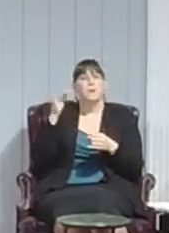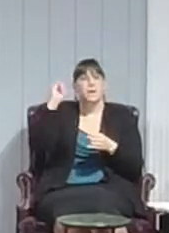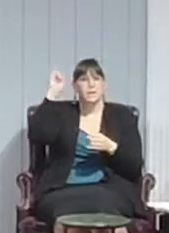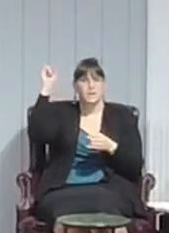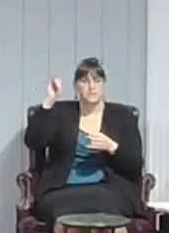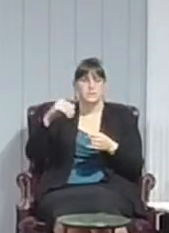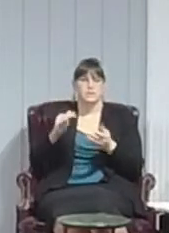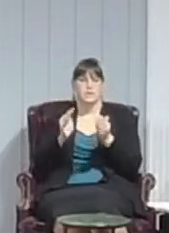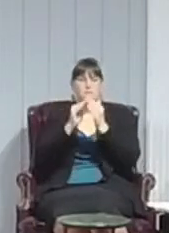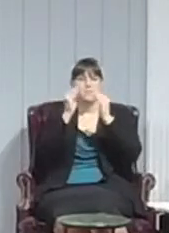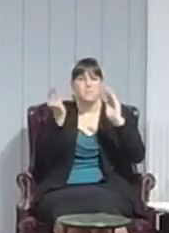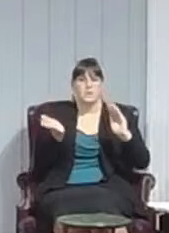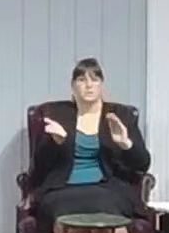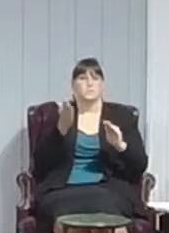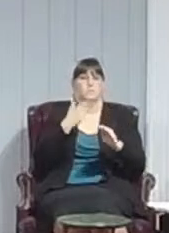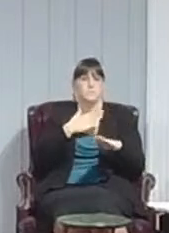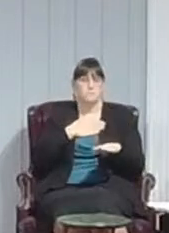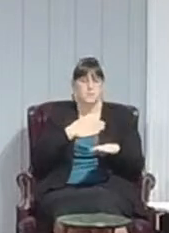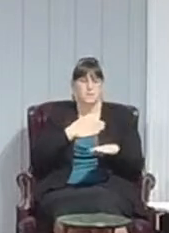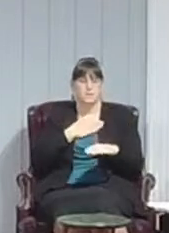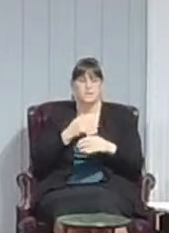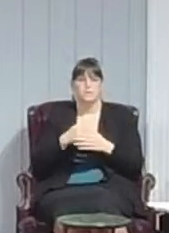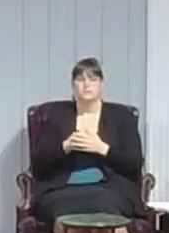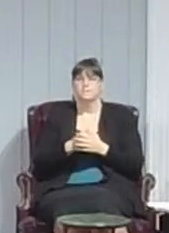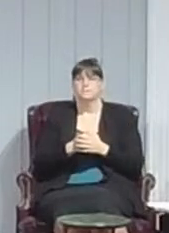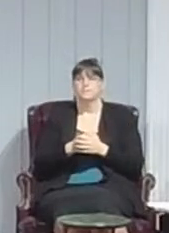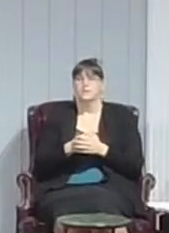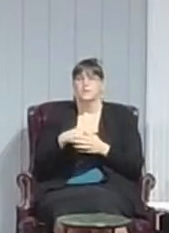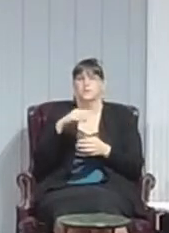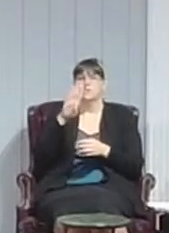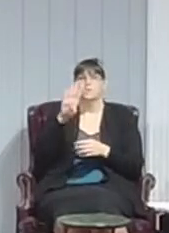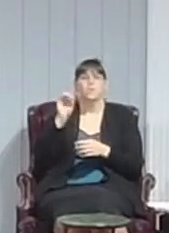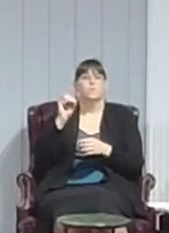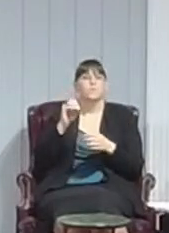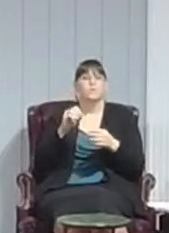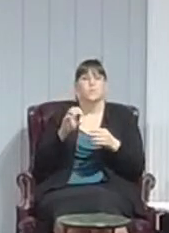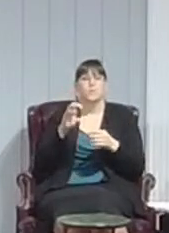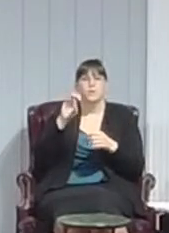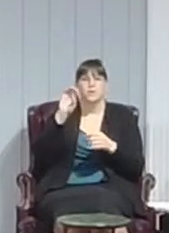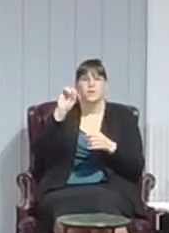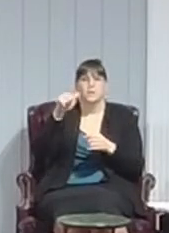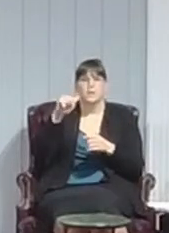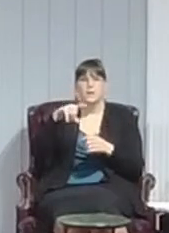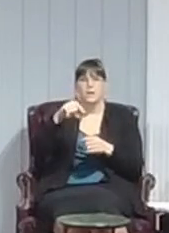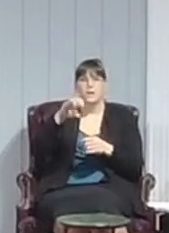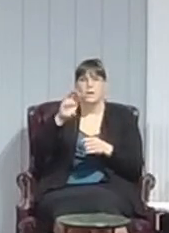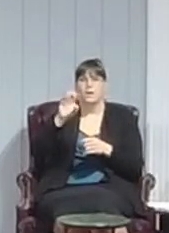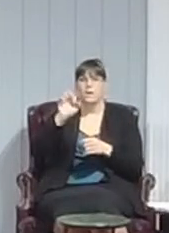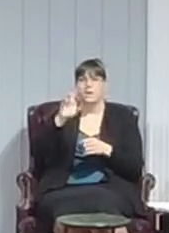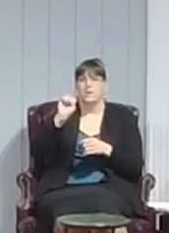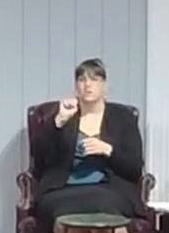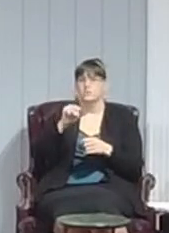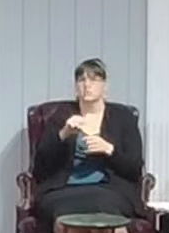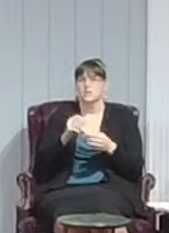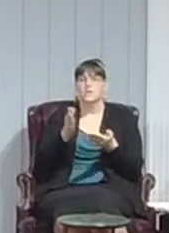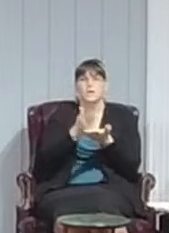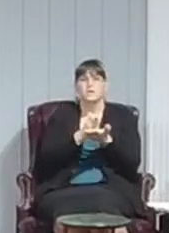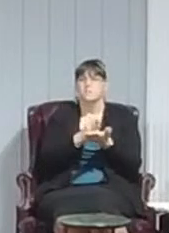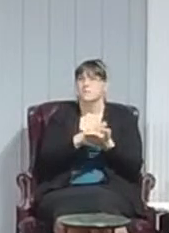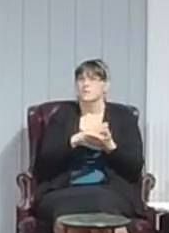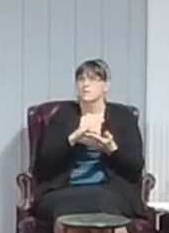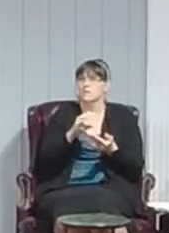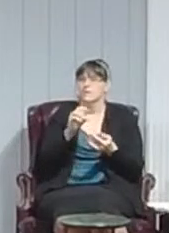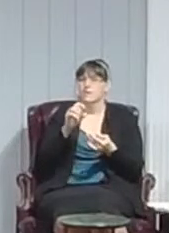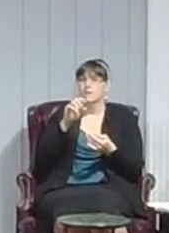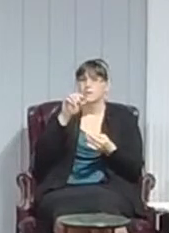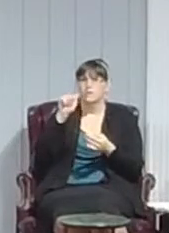I don't know what your mansion in heaven is going to look like. Mine is going to be 40 acres in the middle of Arizona. Doesn't have to even be